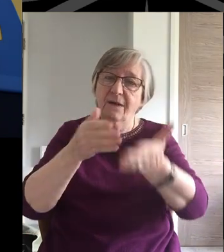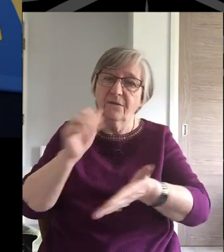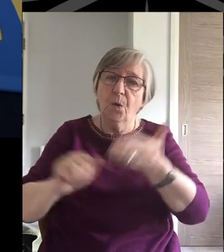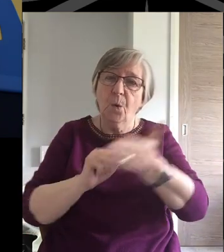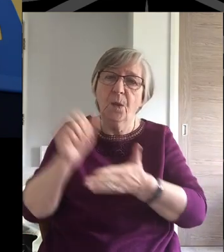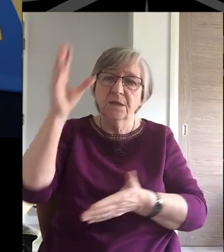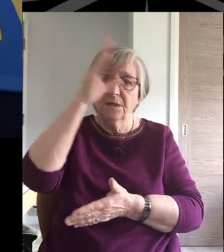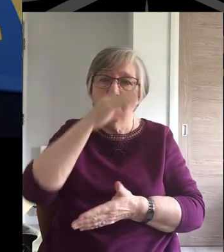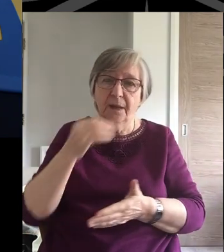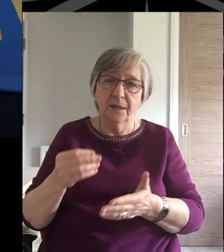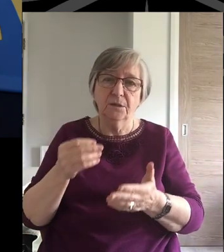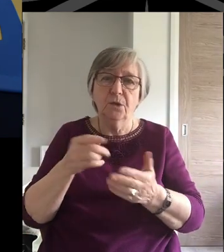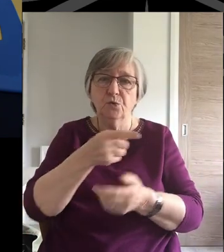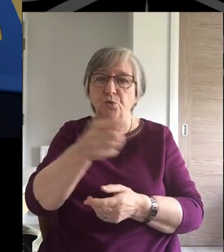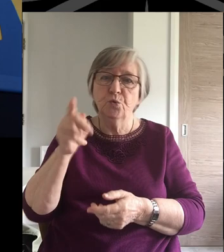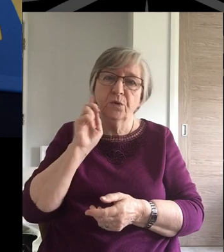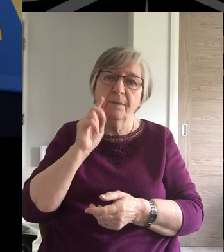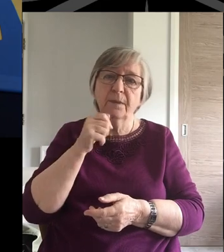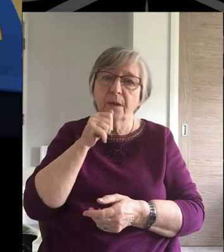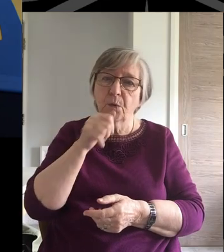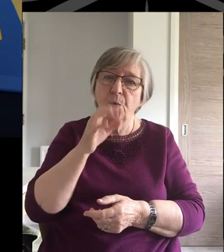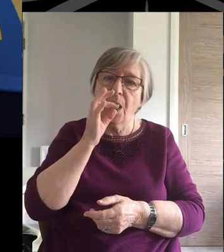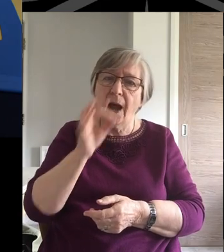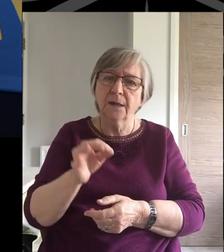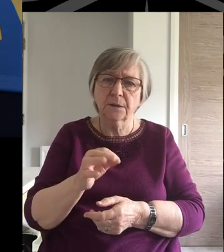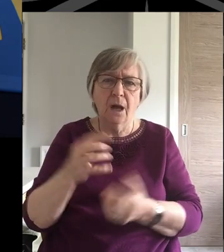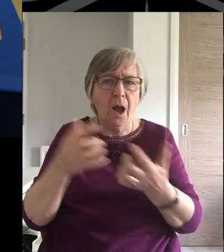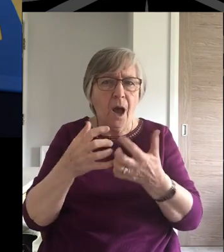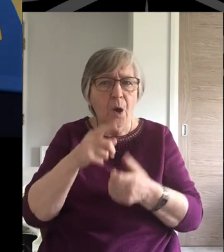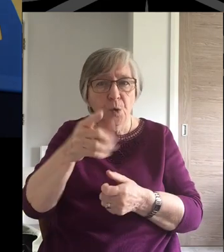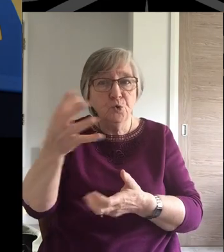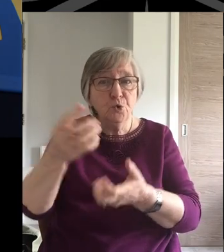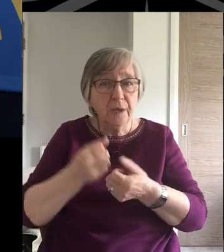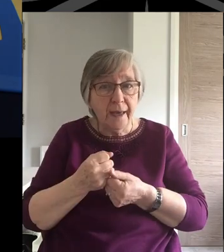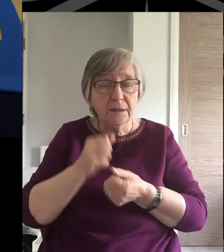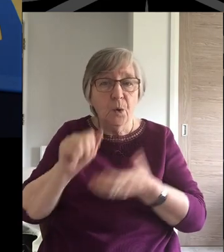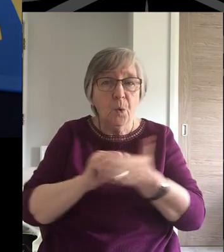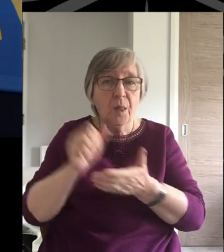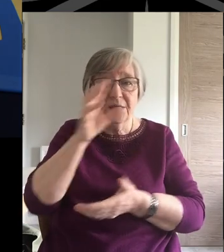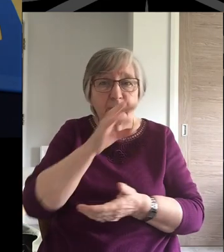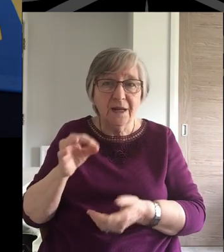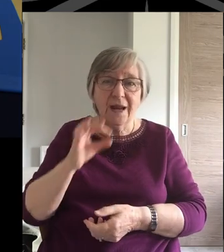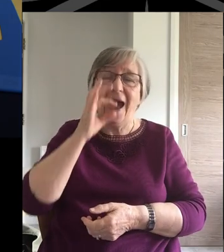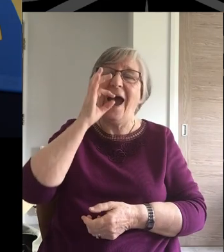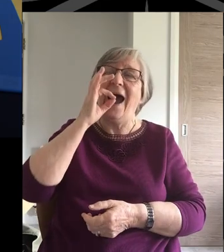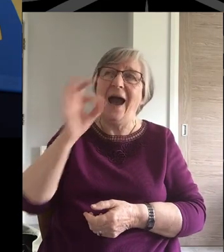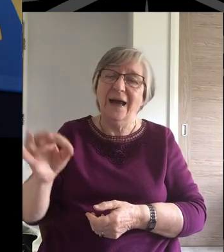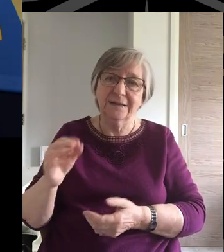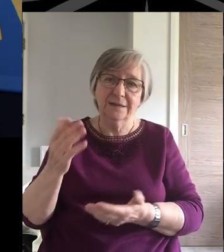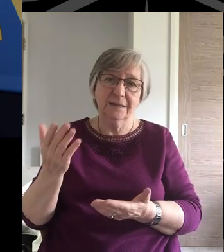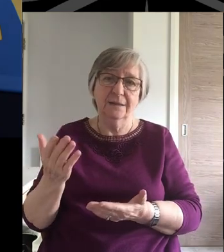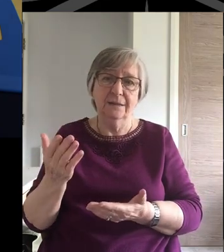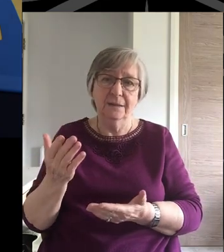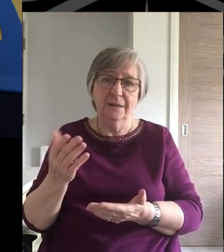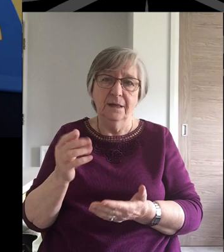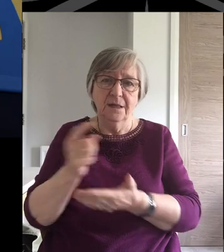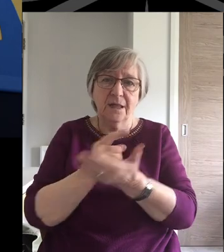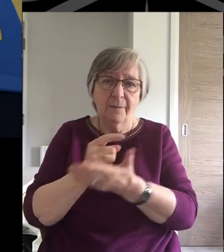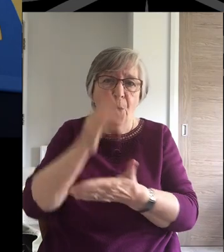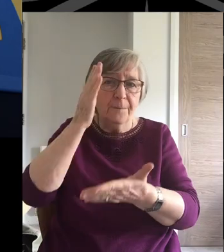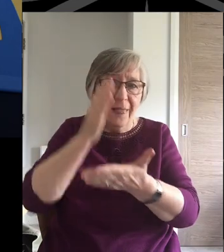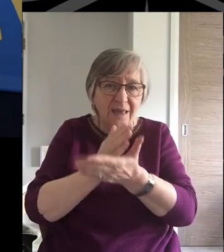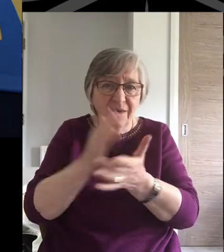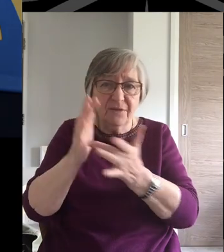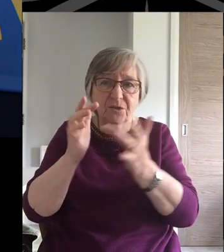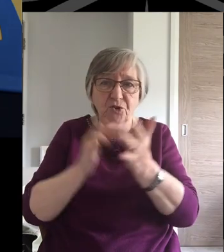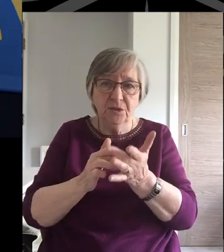him? So how do you get the Holy Spirit? What do you have to do? Ask. It's about believing Jesus, trusting Jesus, taking